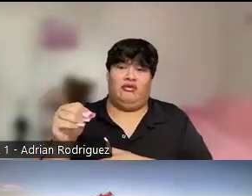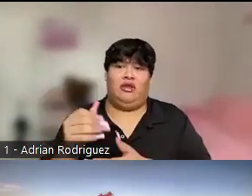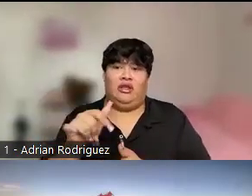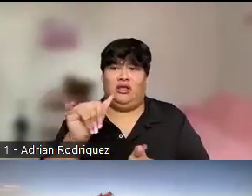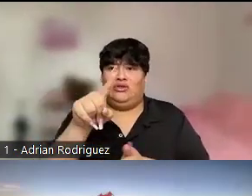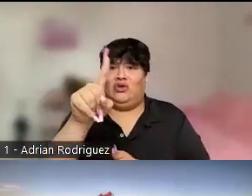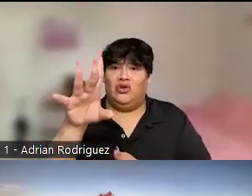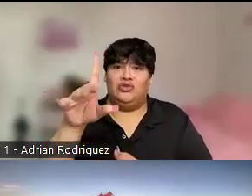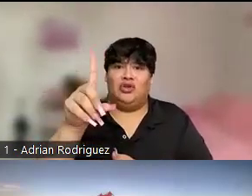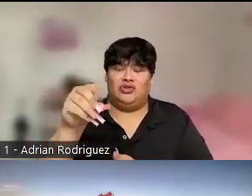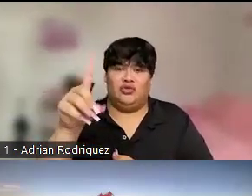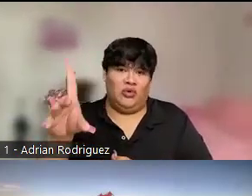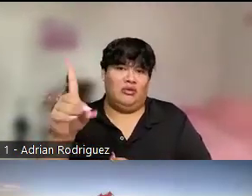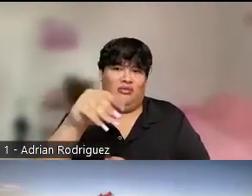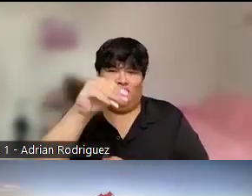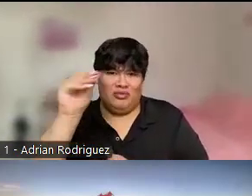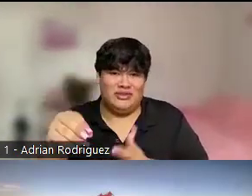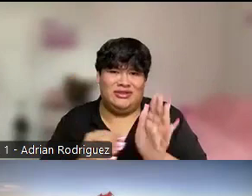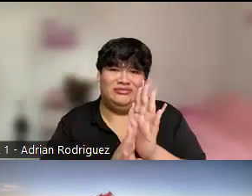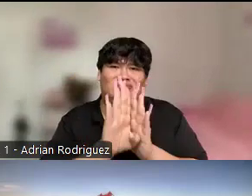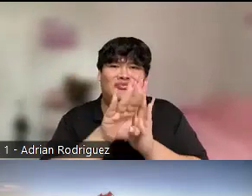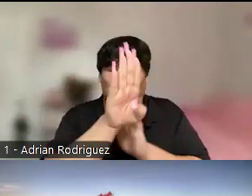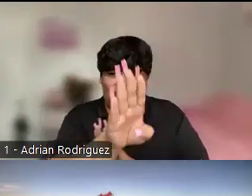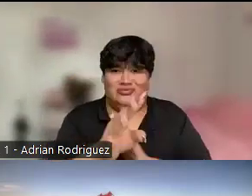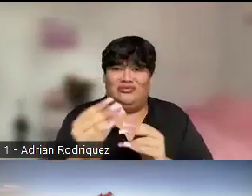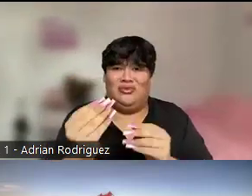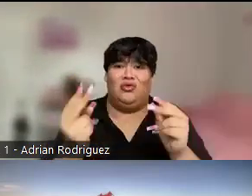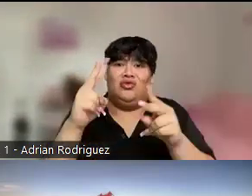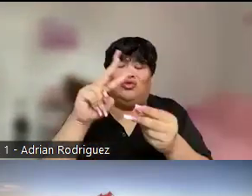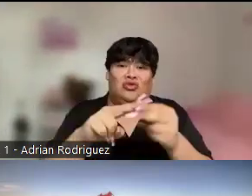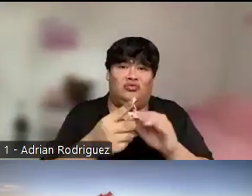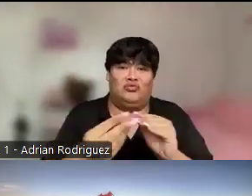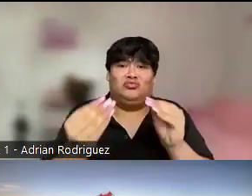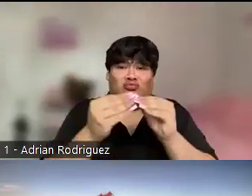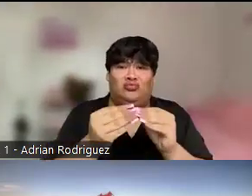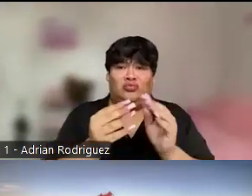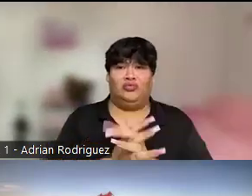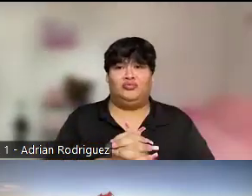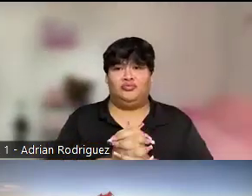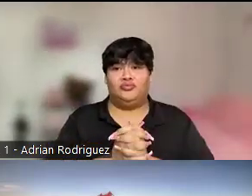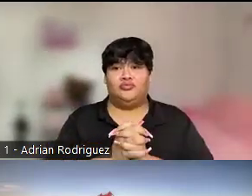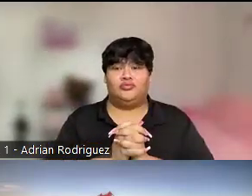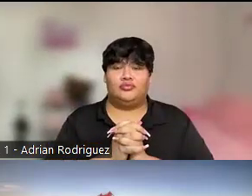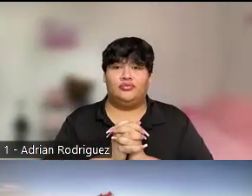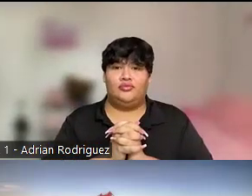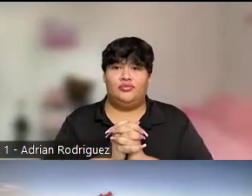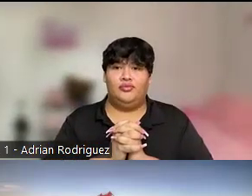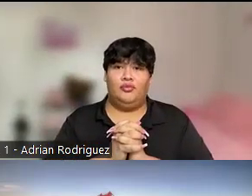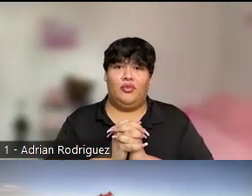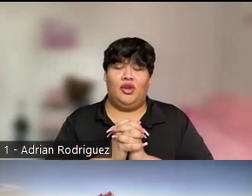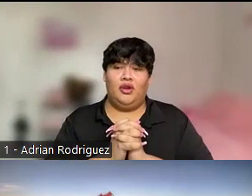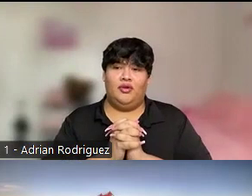a 101% increase, so a doubling by 2050. Next slide.